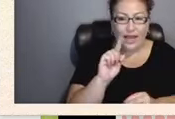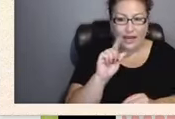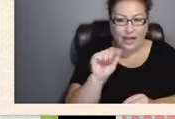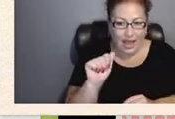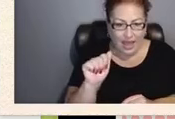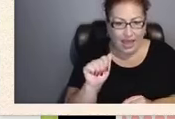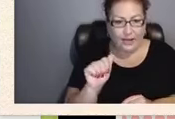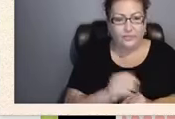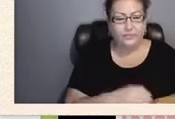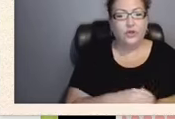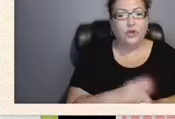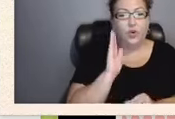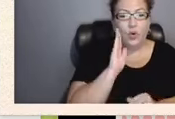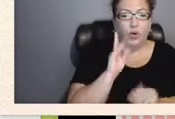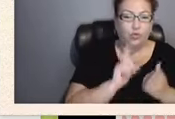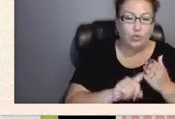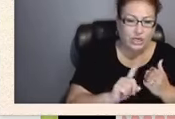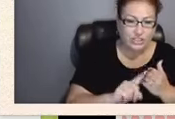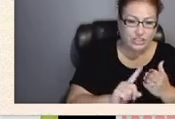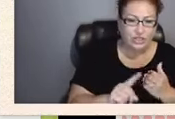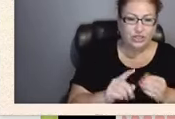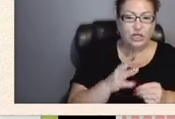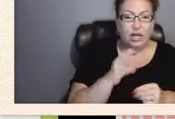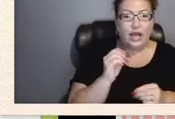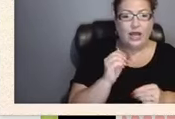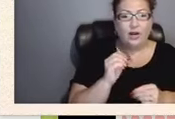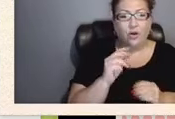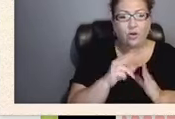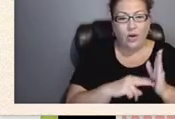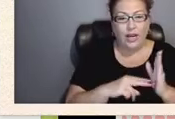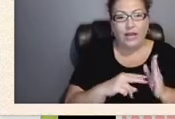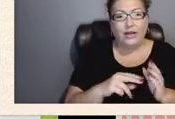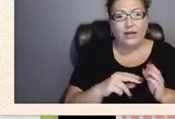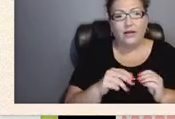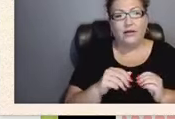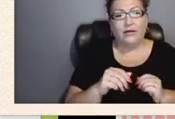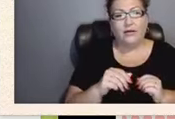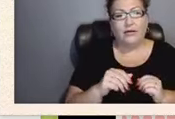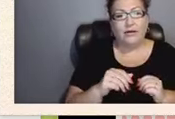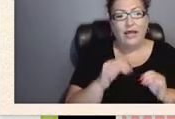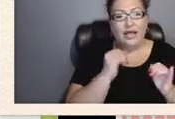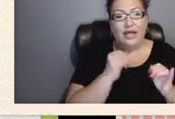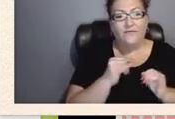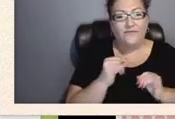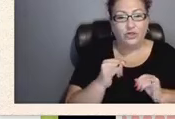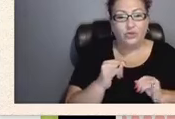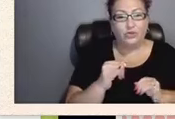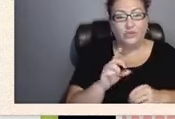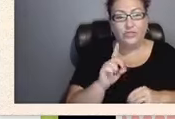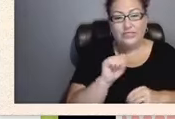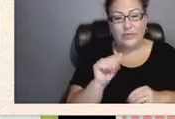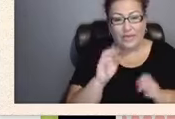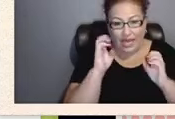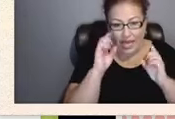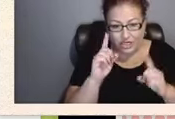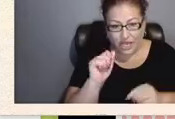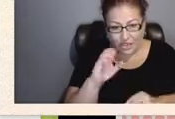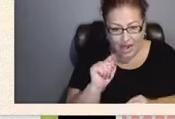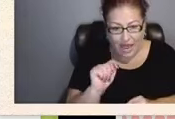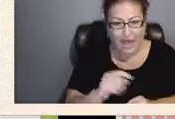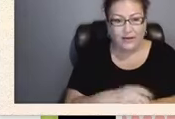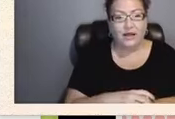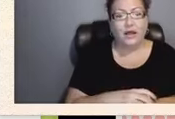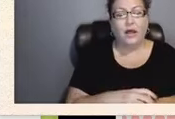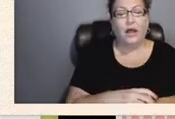Act. You're going to read the Individual Disability Education Act. You're going to read